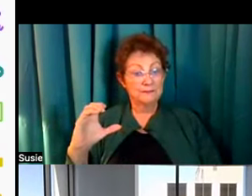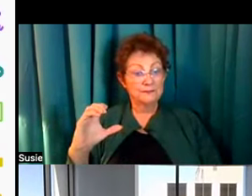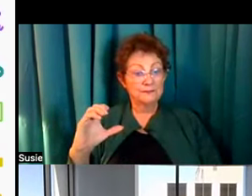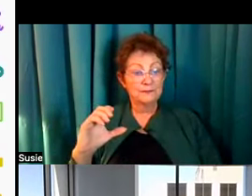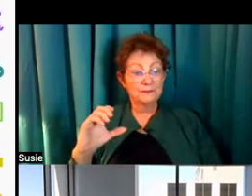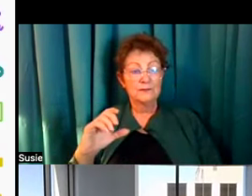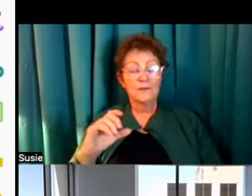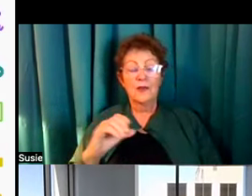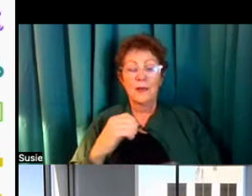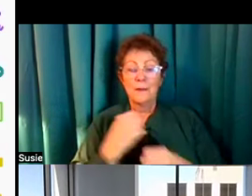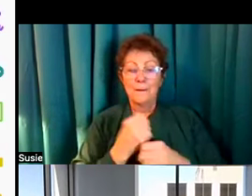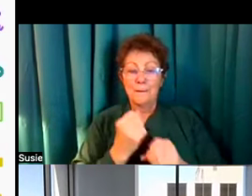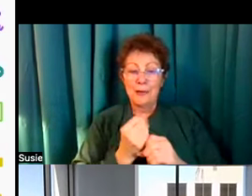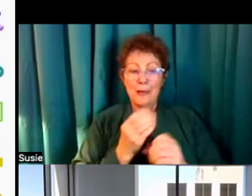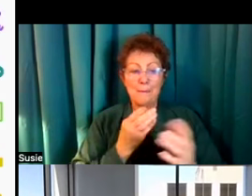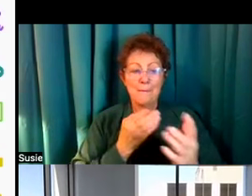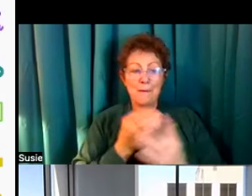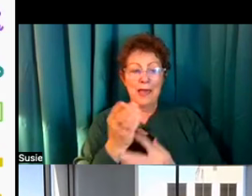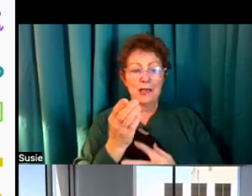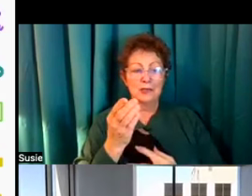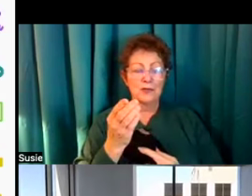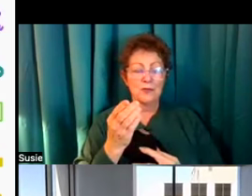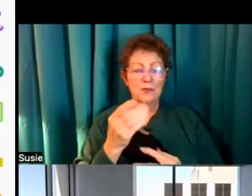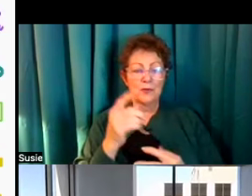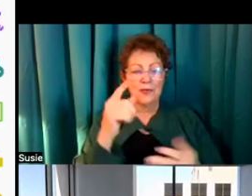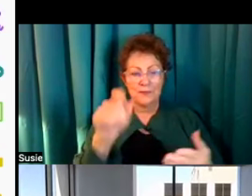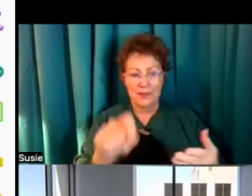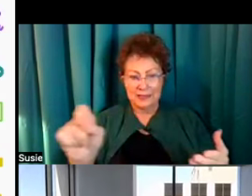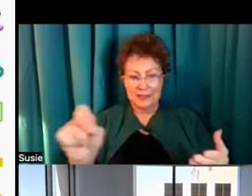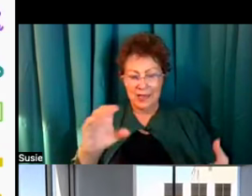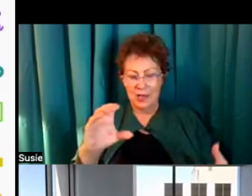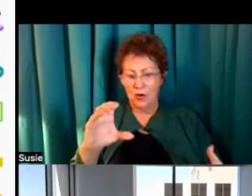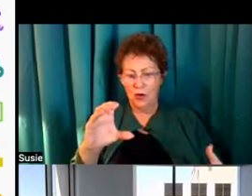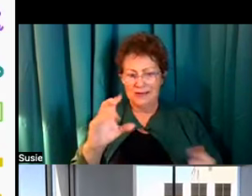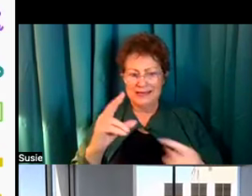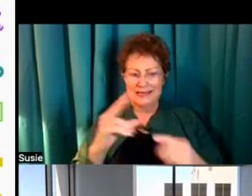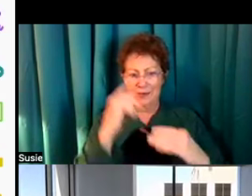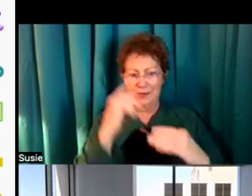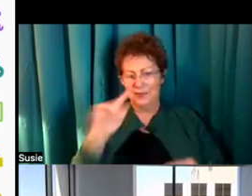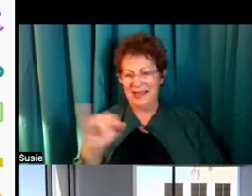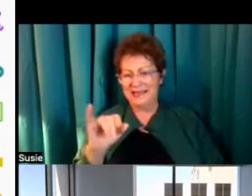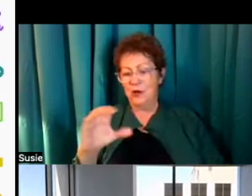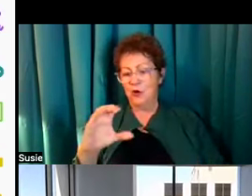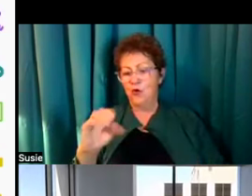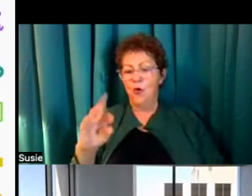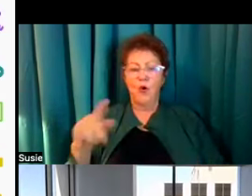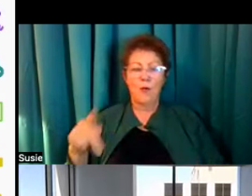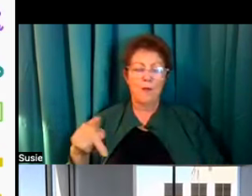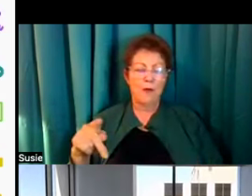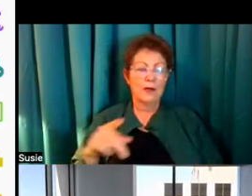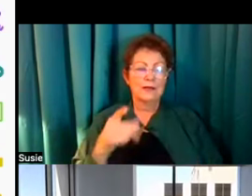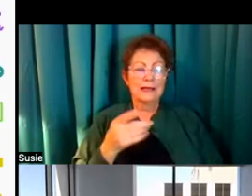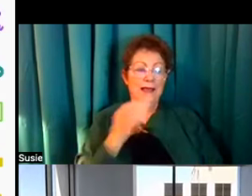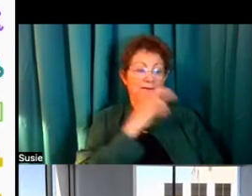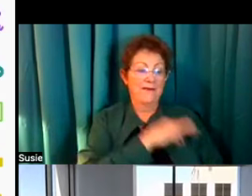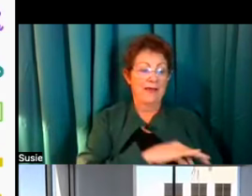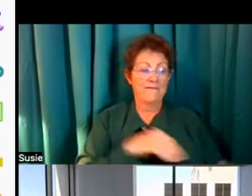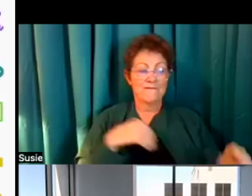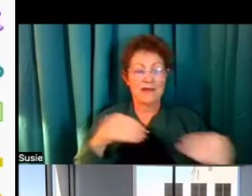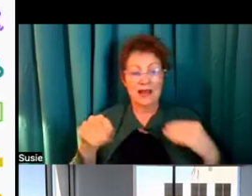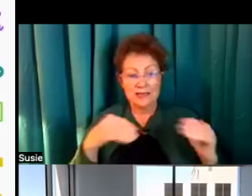which will make it a pass-through entity unless they check the box to be taxed as a corporation. And the reason for that is to take advantage of the flexible use